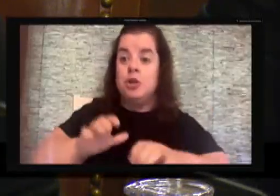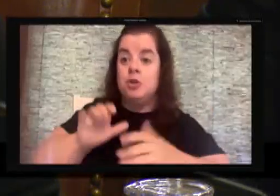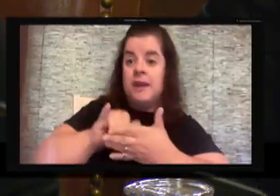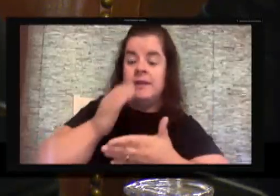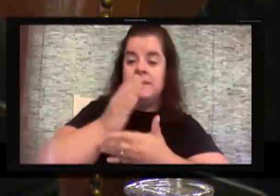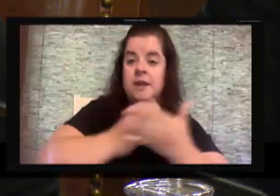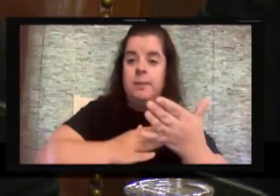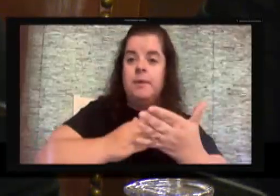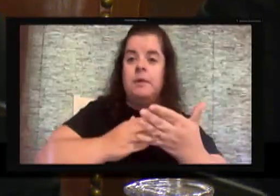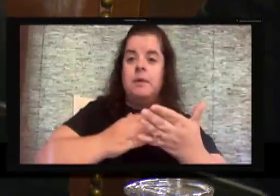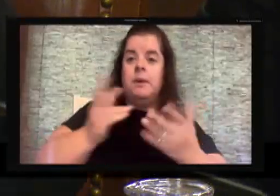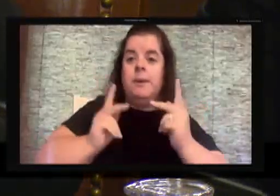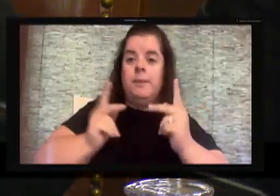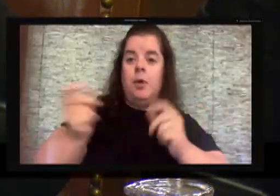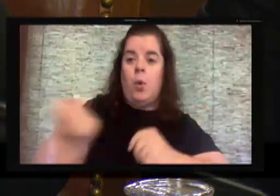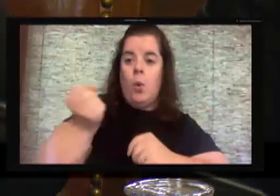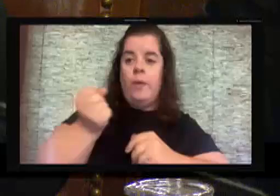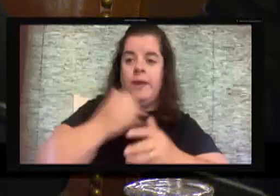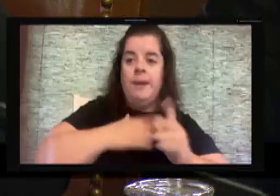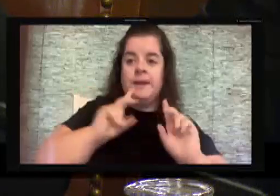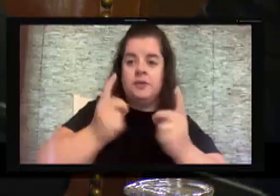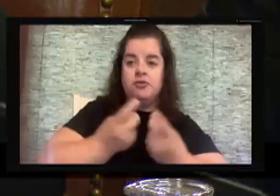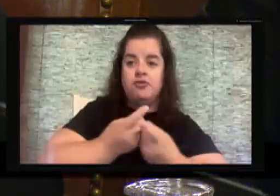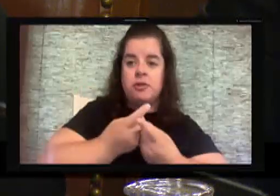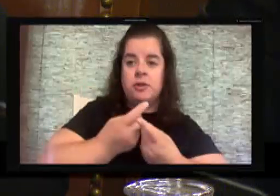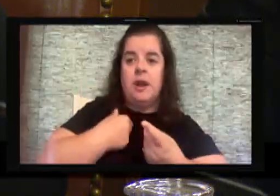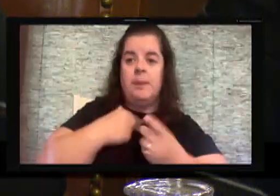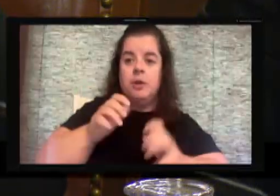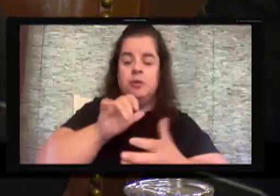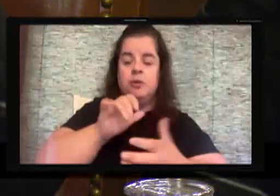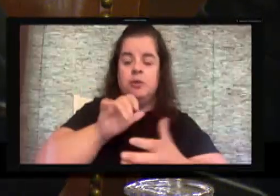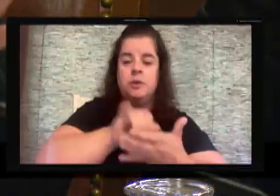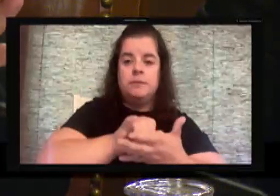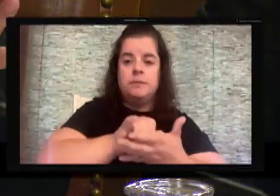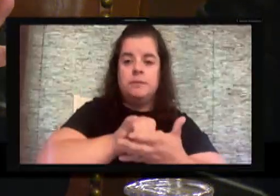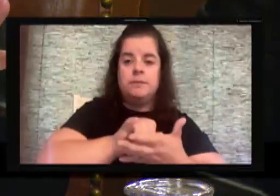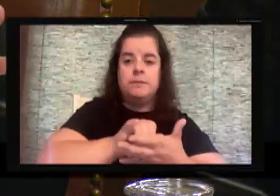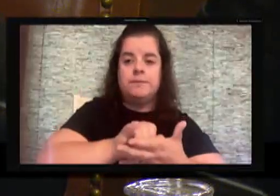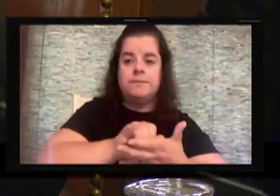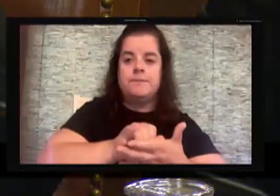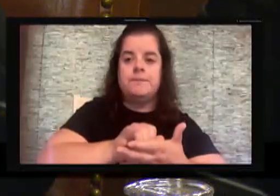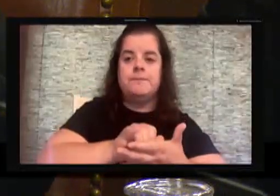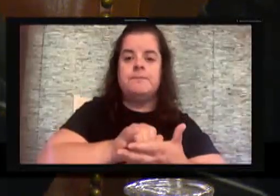district, and I'm going to do that. Because what I would love to do, first of all, I don't even like the